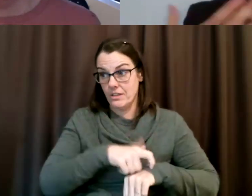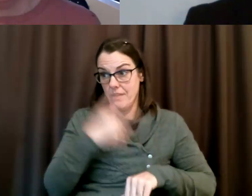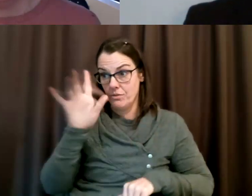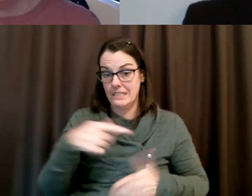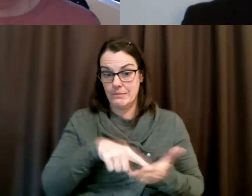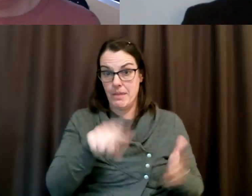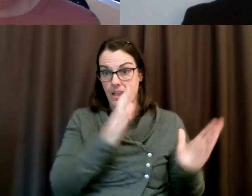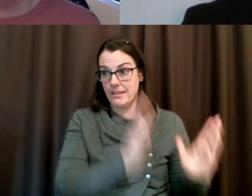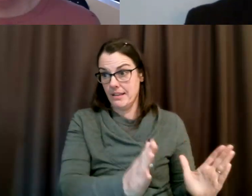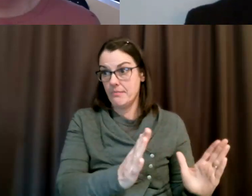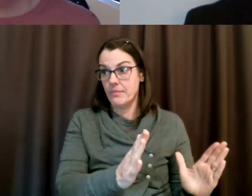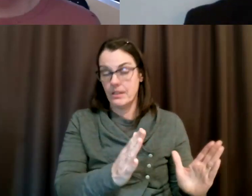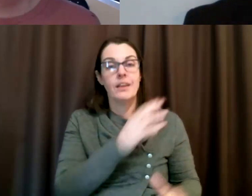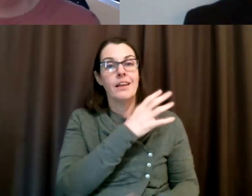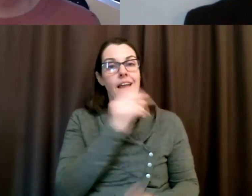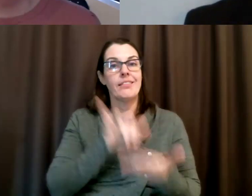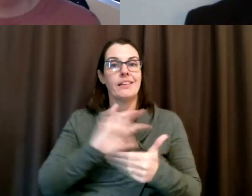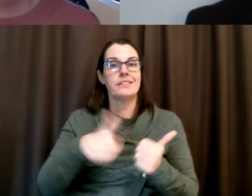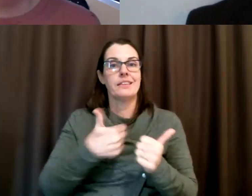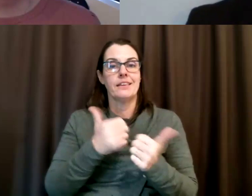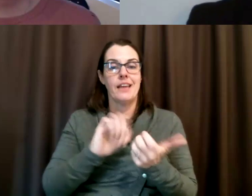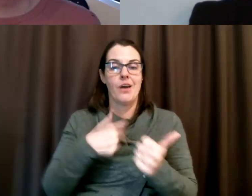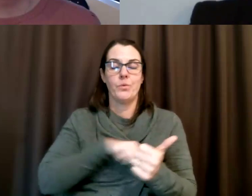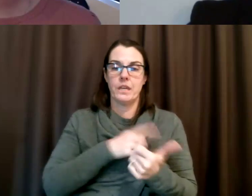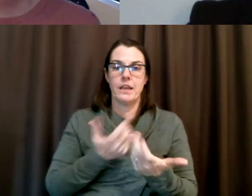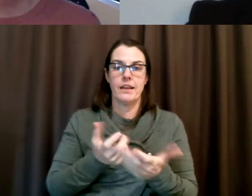we allocated their salary and benefits.